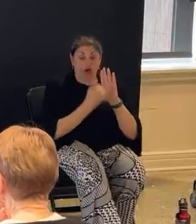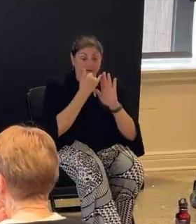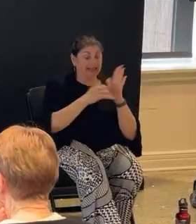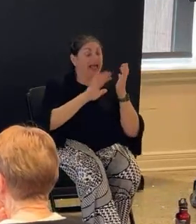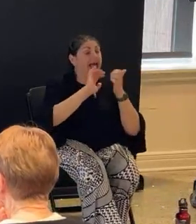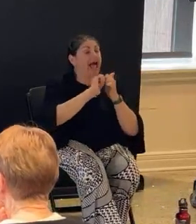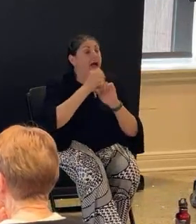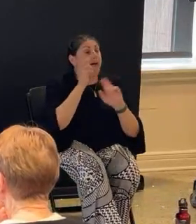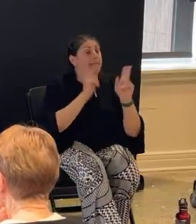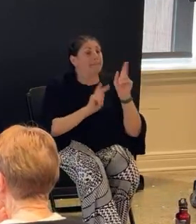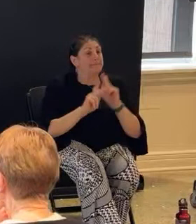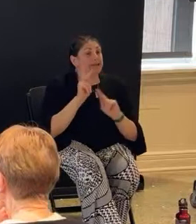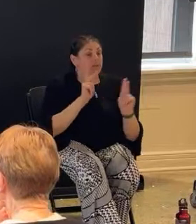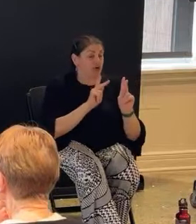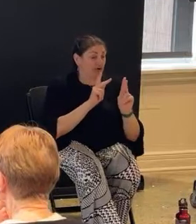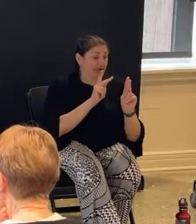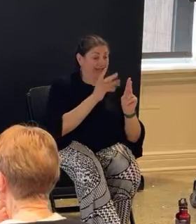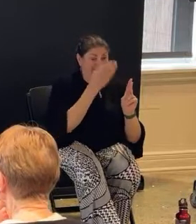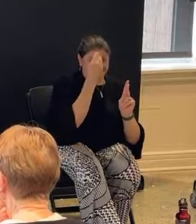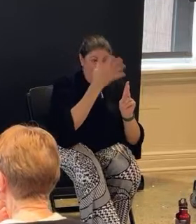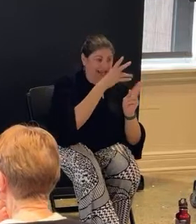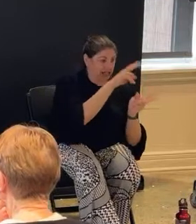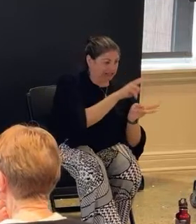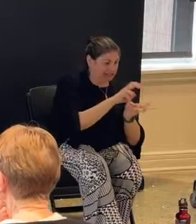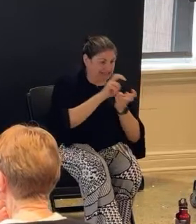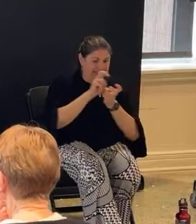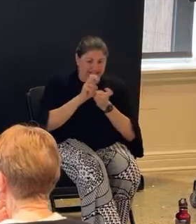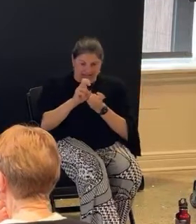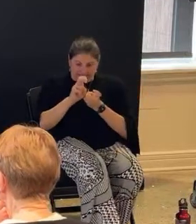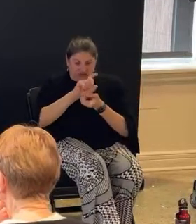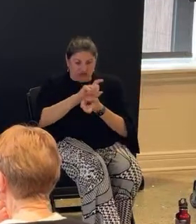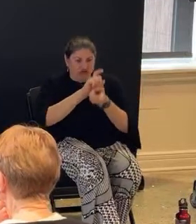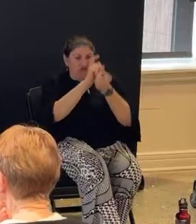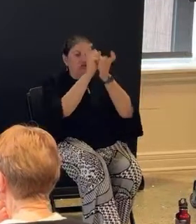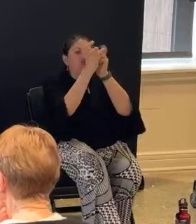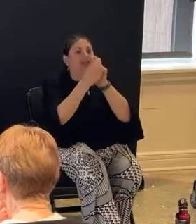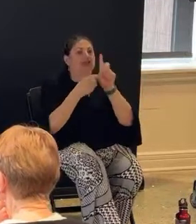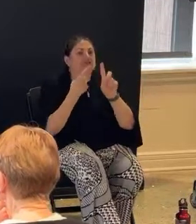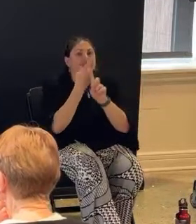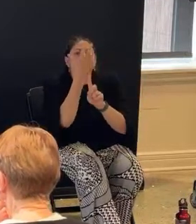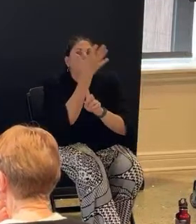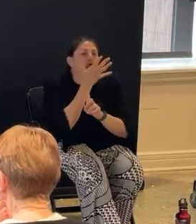the way people are turning data into sort of beautiful work